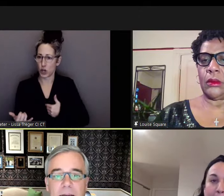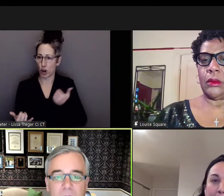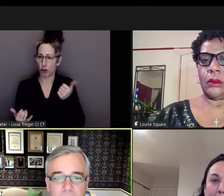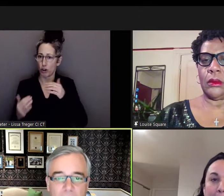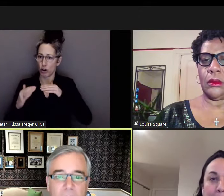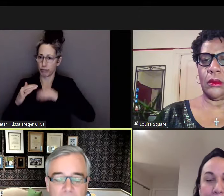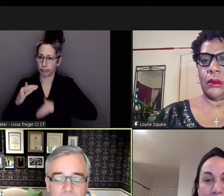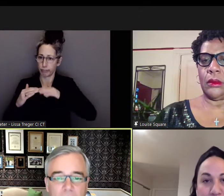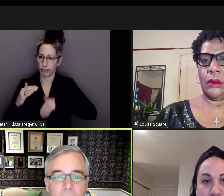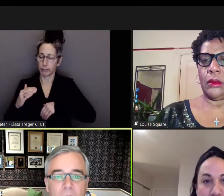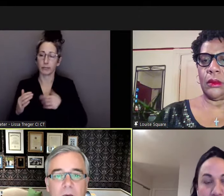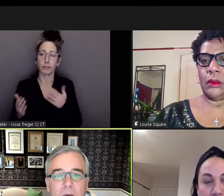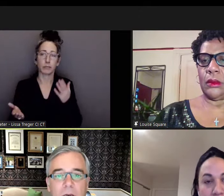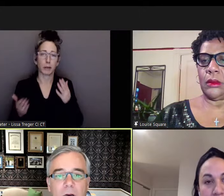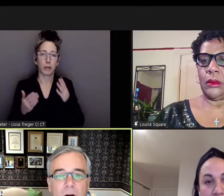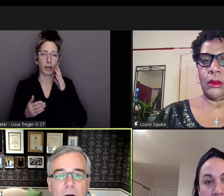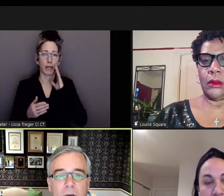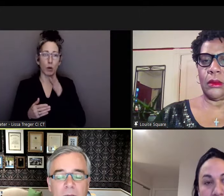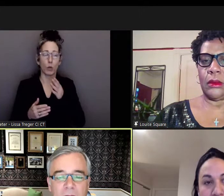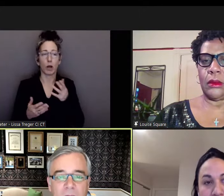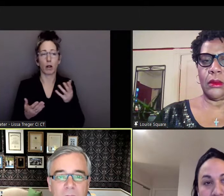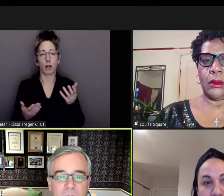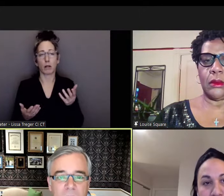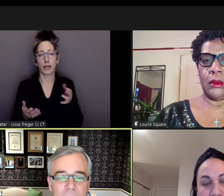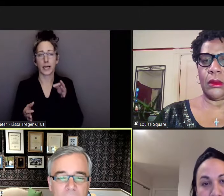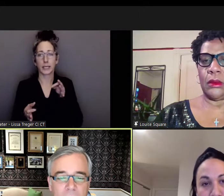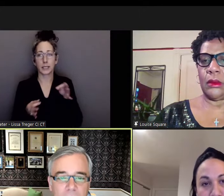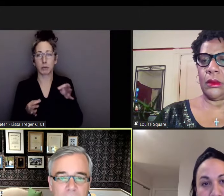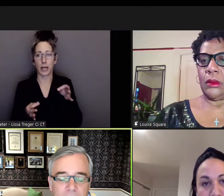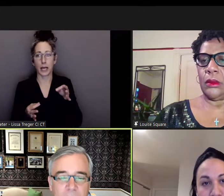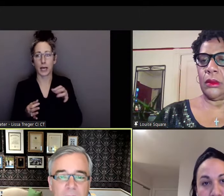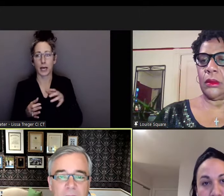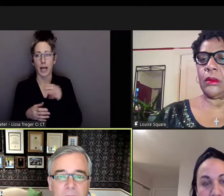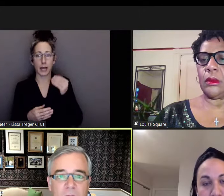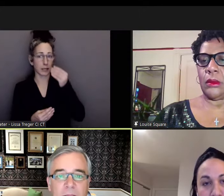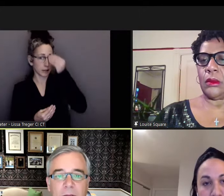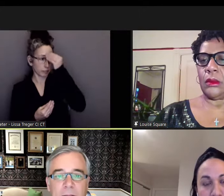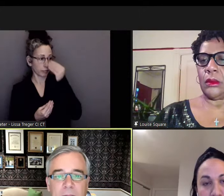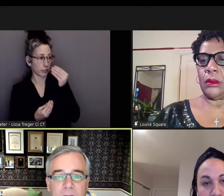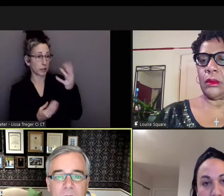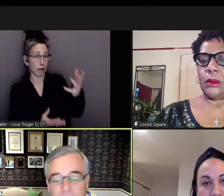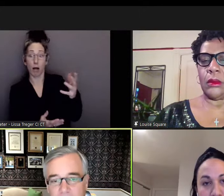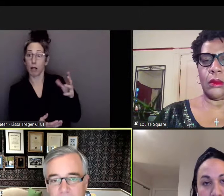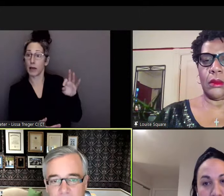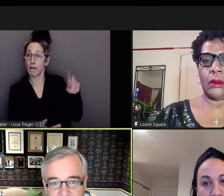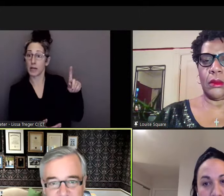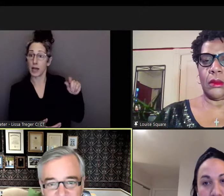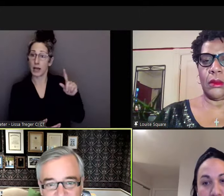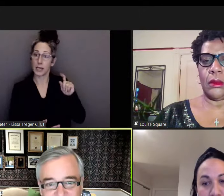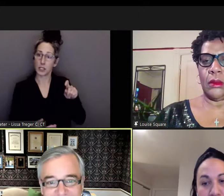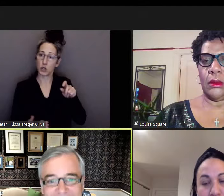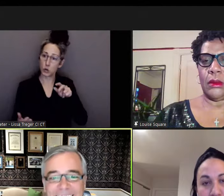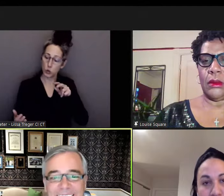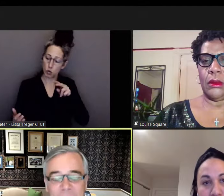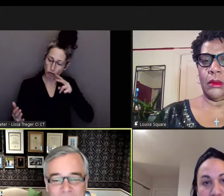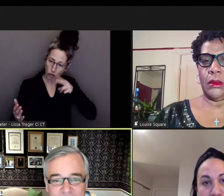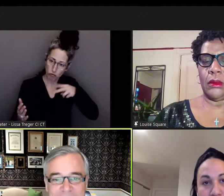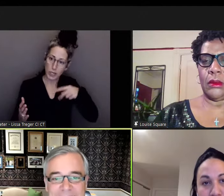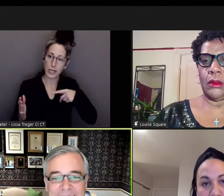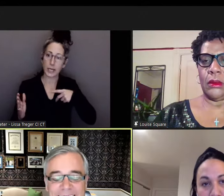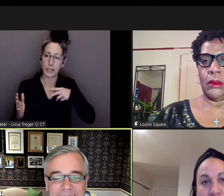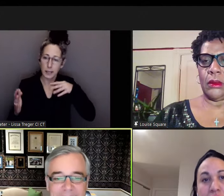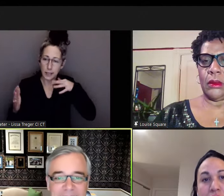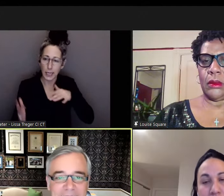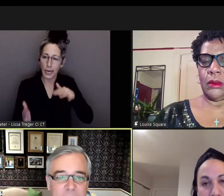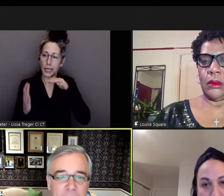efficacy data that may inform the FDA to expand that. But we have to conduct those studies first, produce